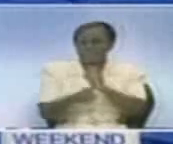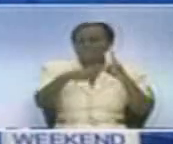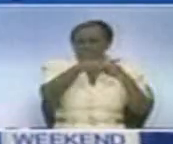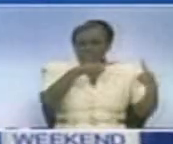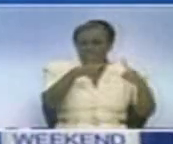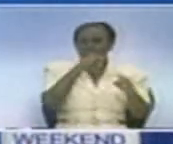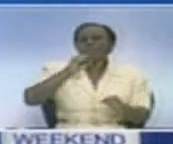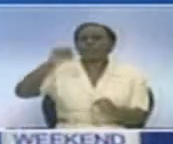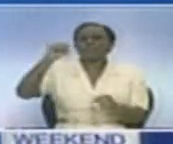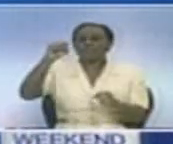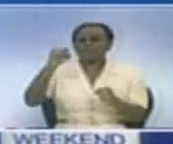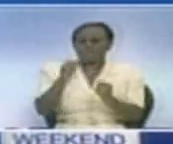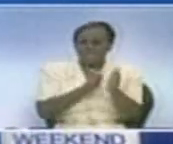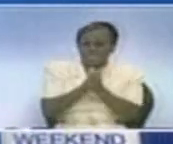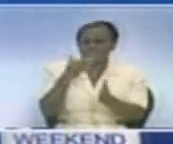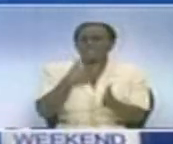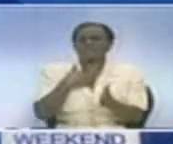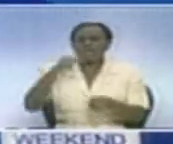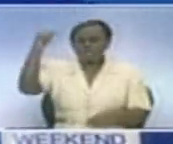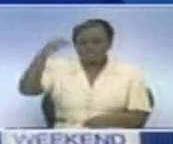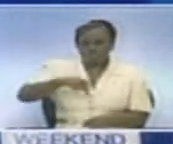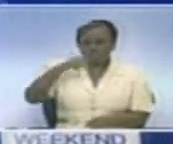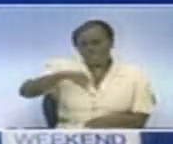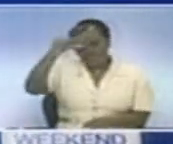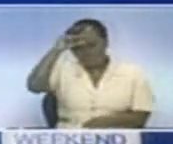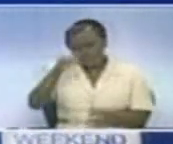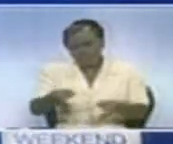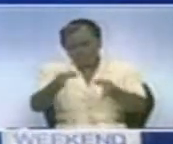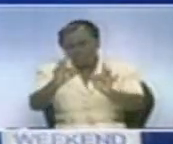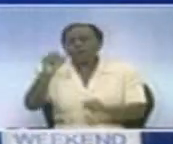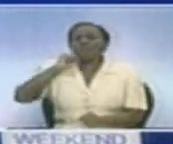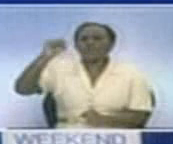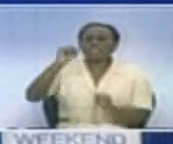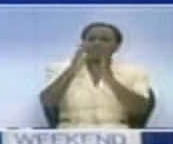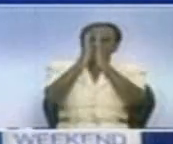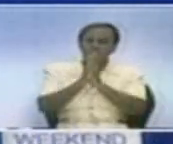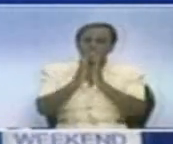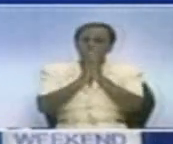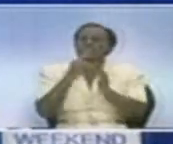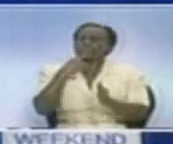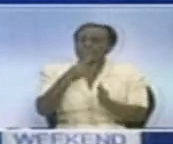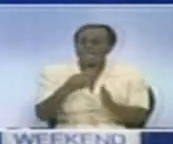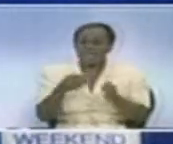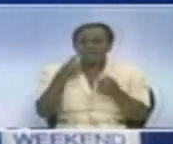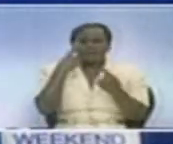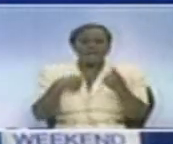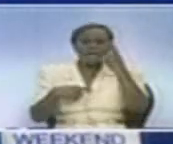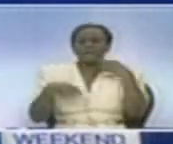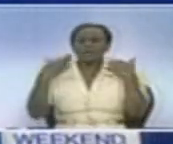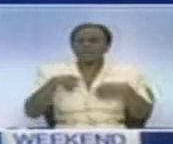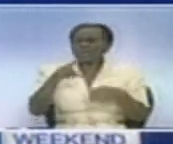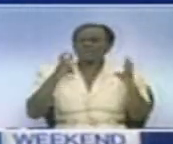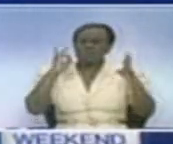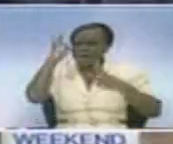were politically motivated. Now today, government officers, political and religious leaders told mourners in Naivasha not to